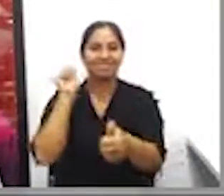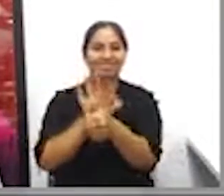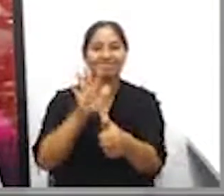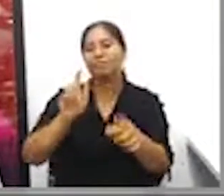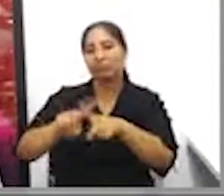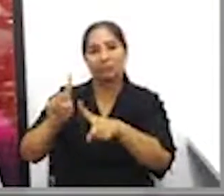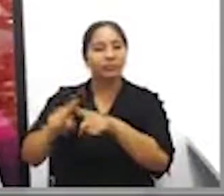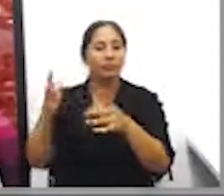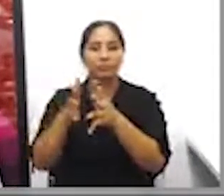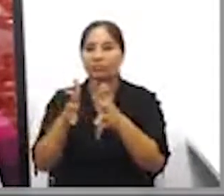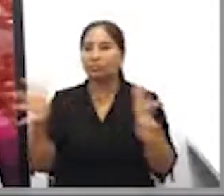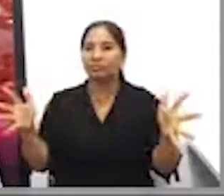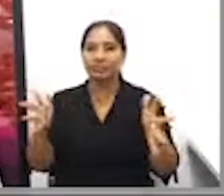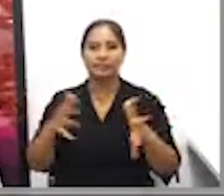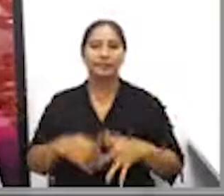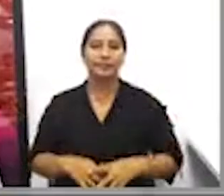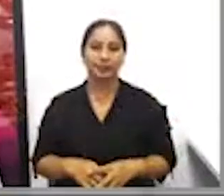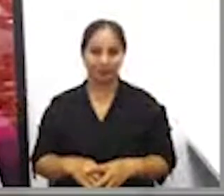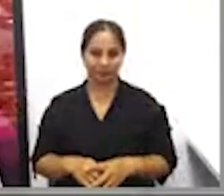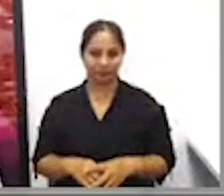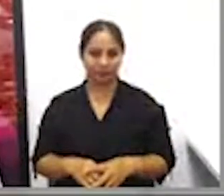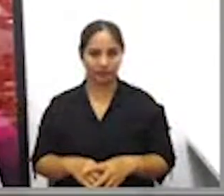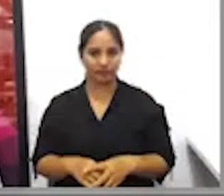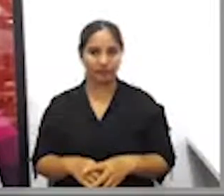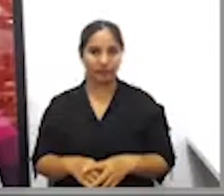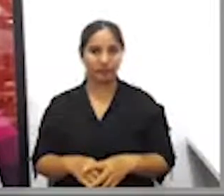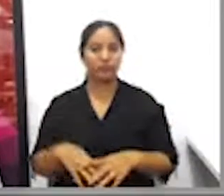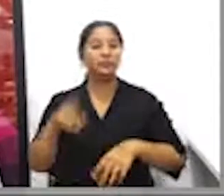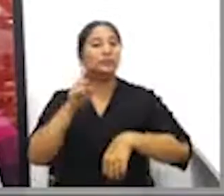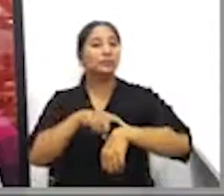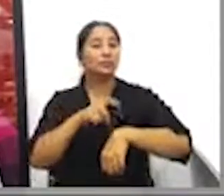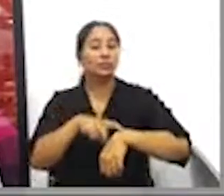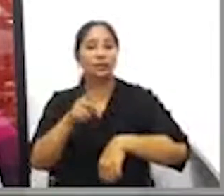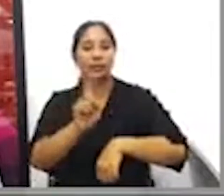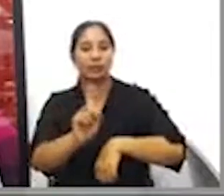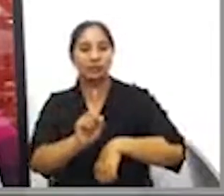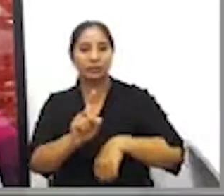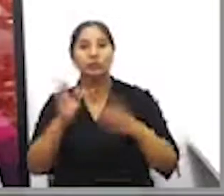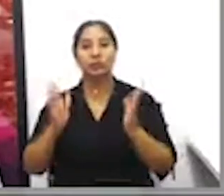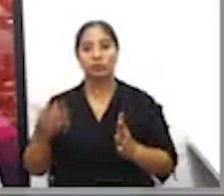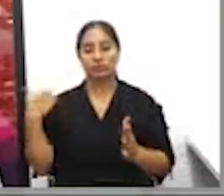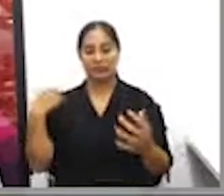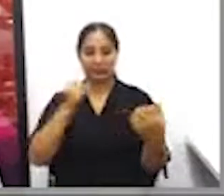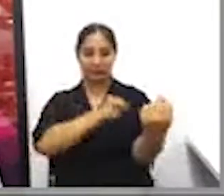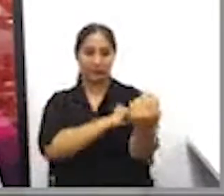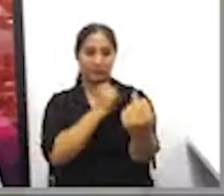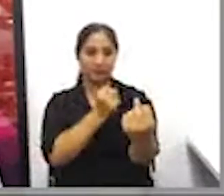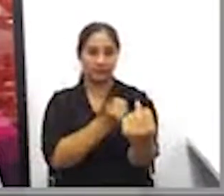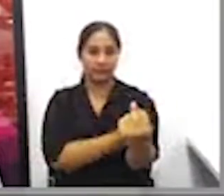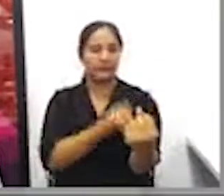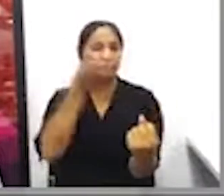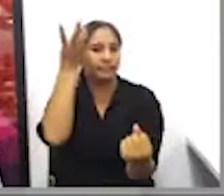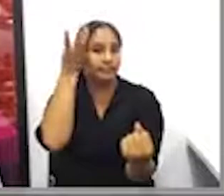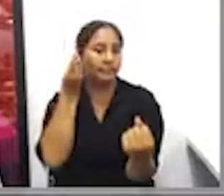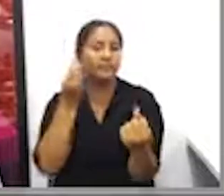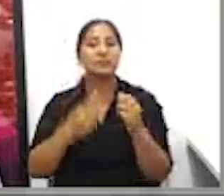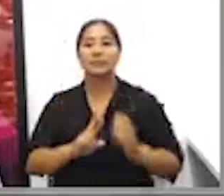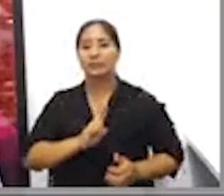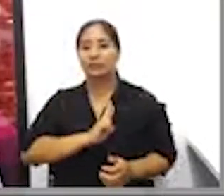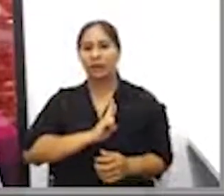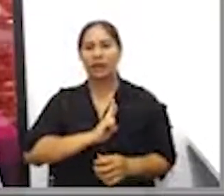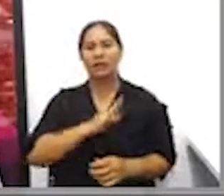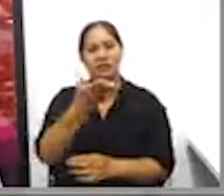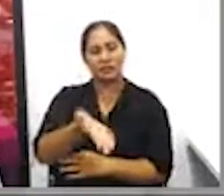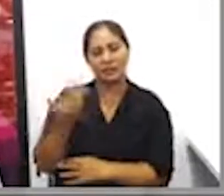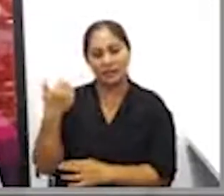when people have power and authority, they think if they have to share it, that somehow they will have